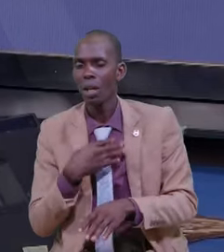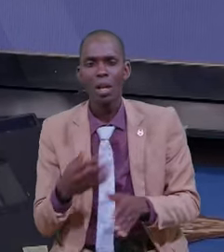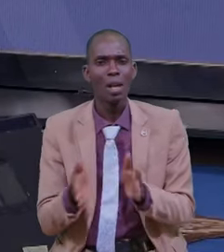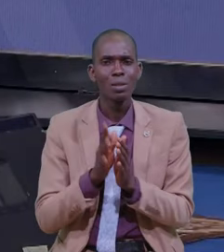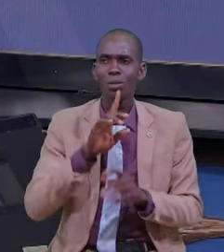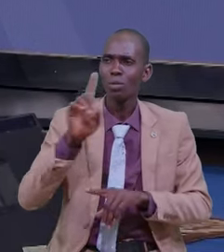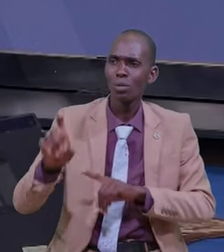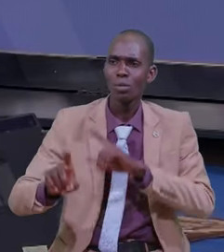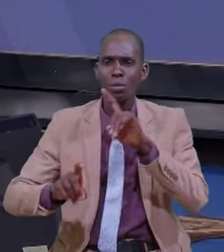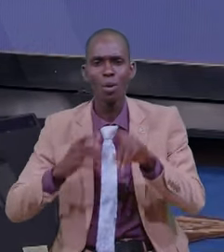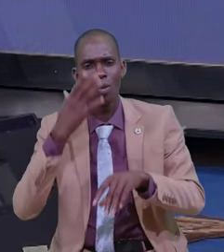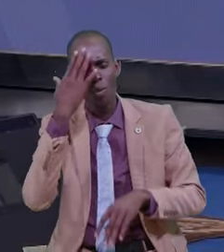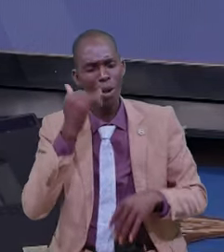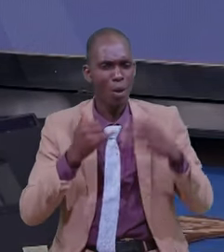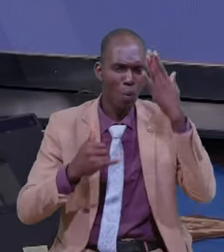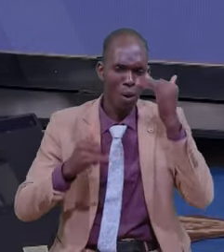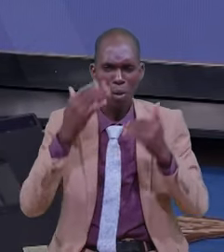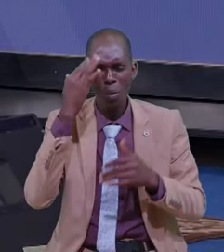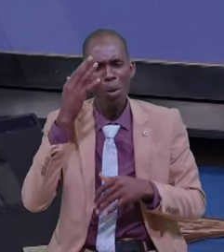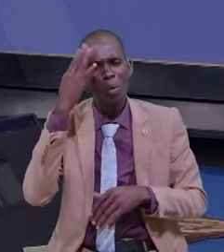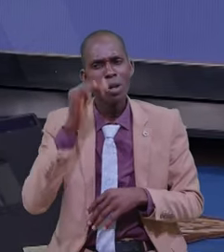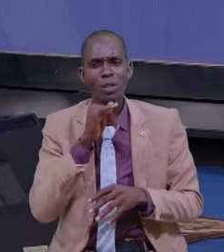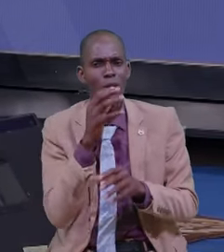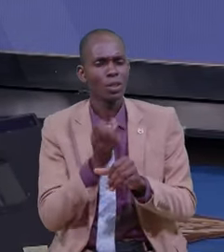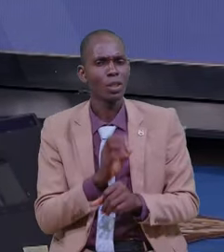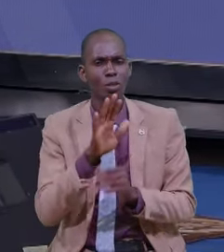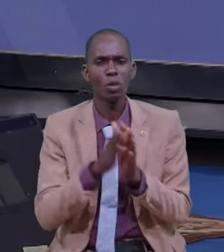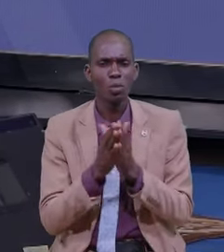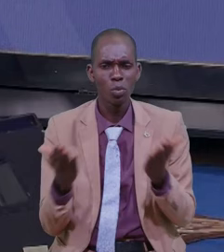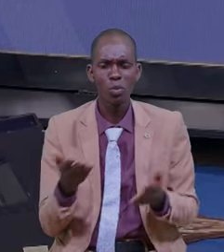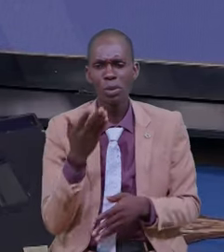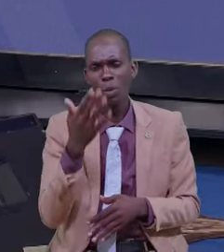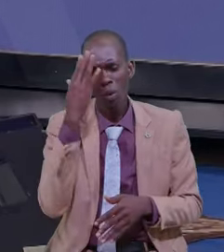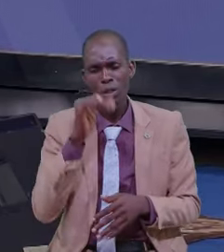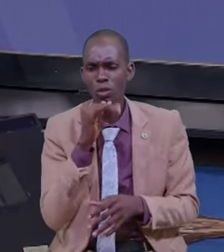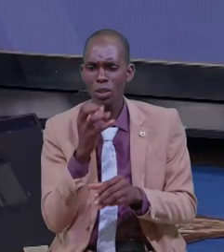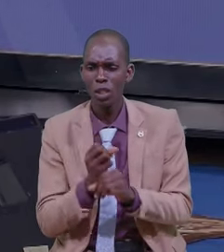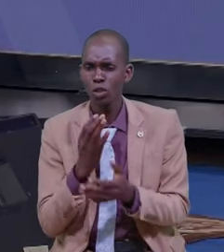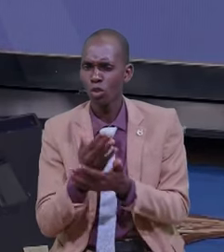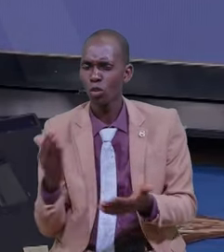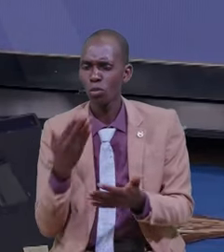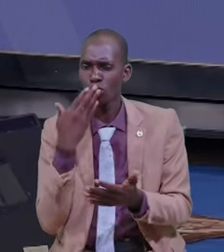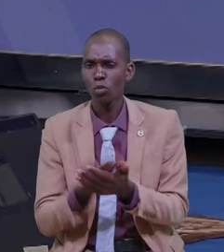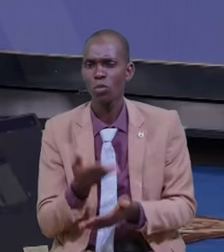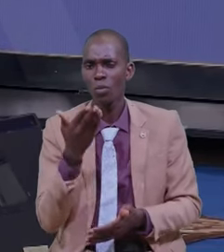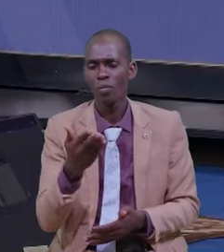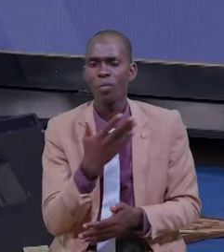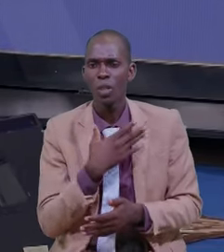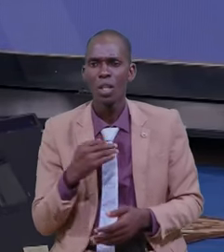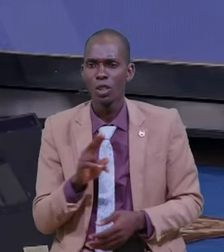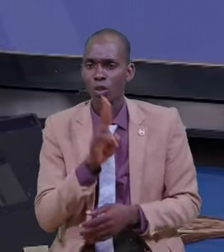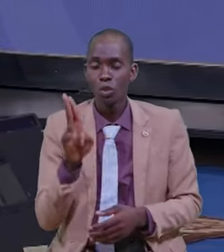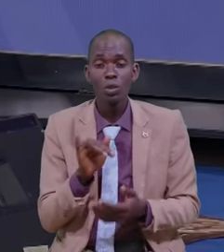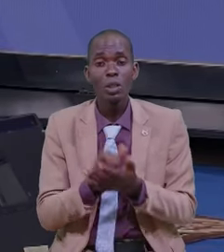why don't you grab a book there? Why don't you grab something there and spend that